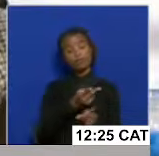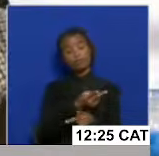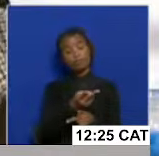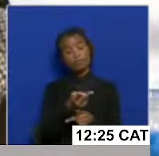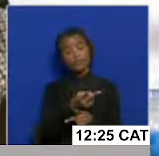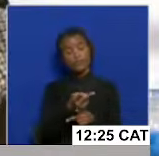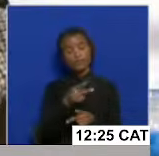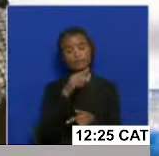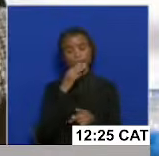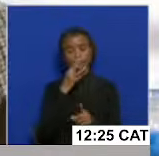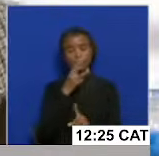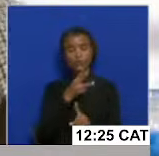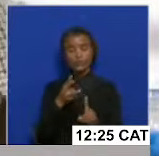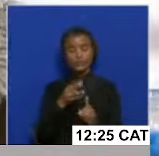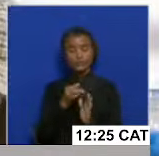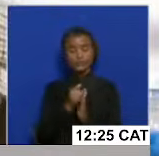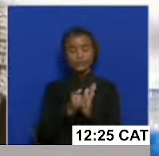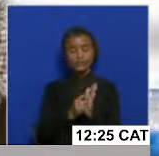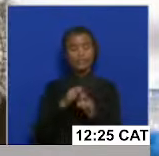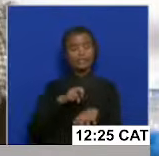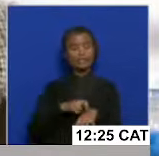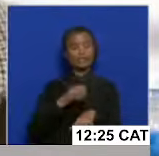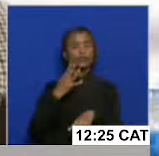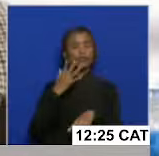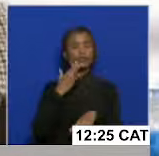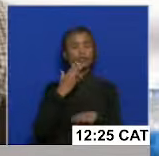the 12th of May.